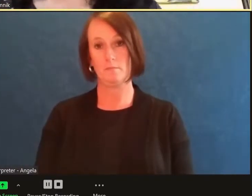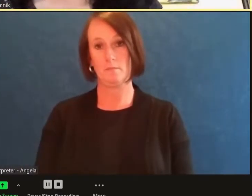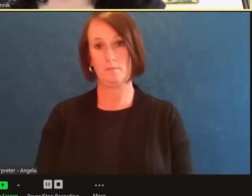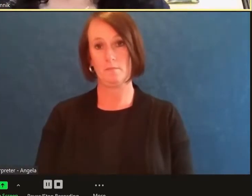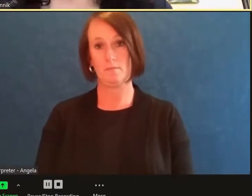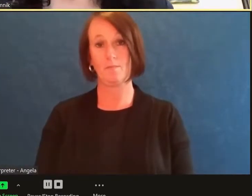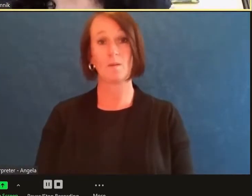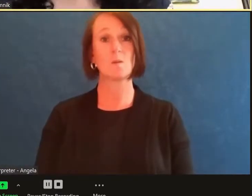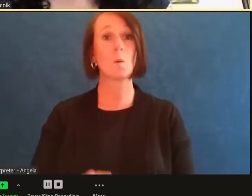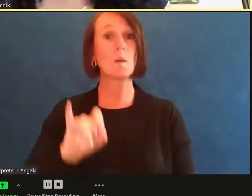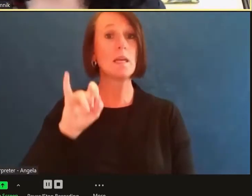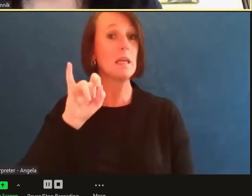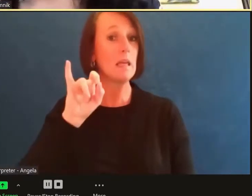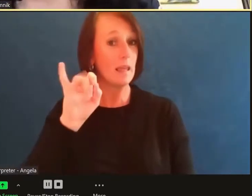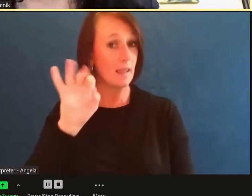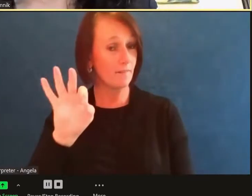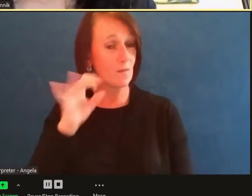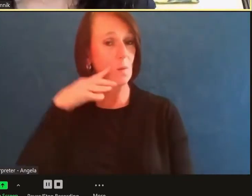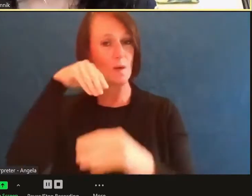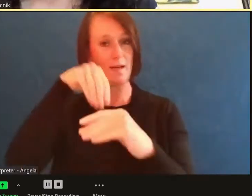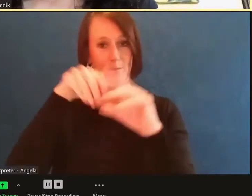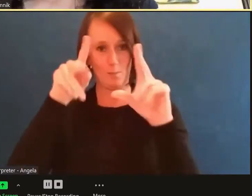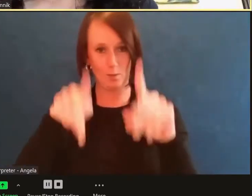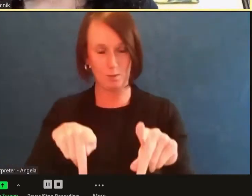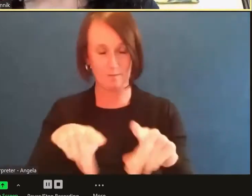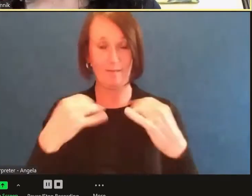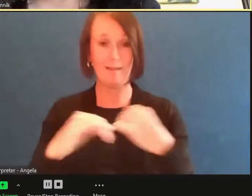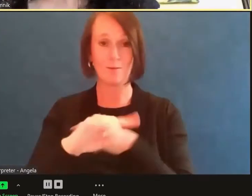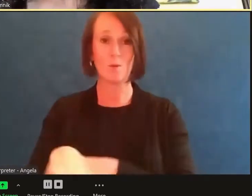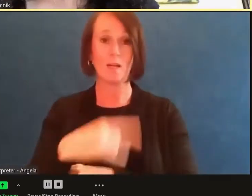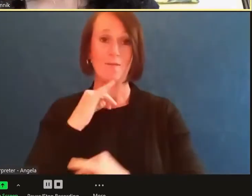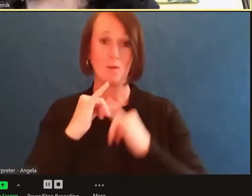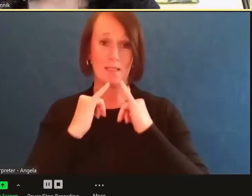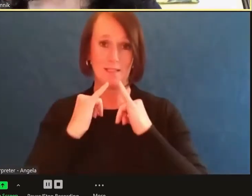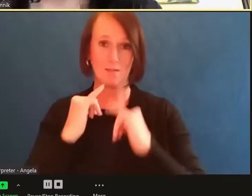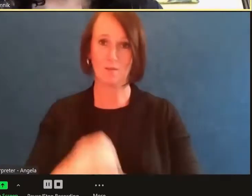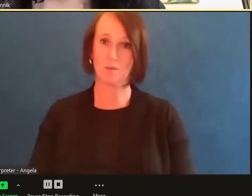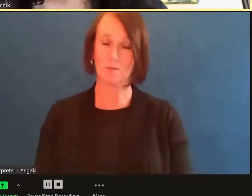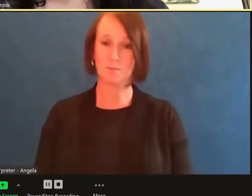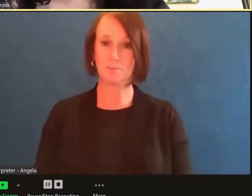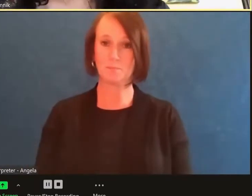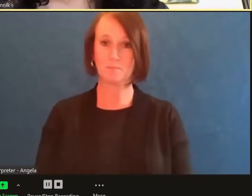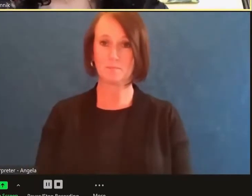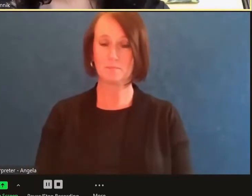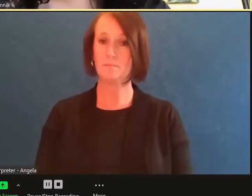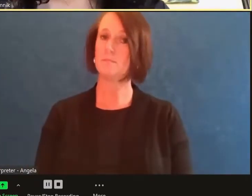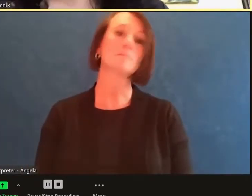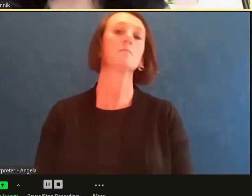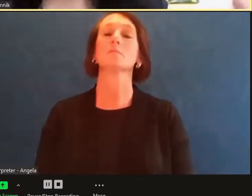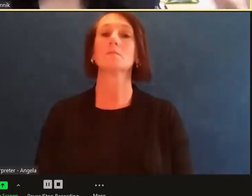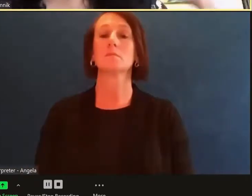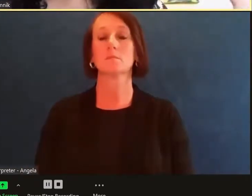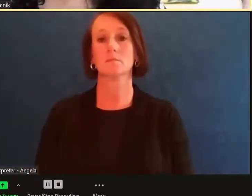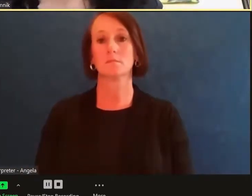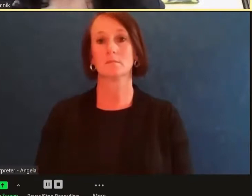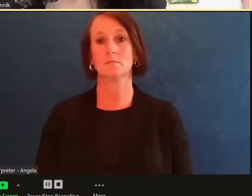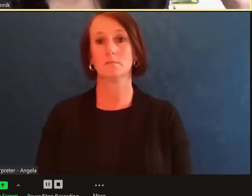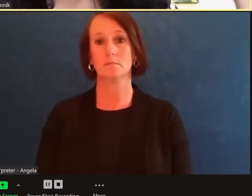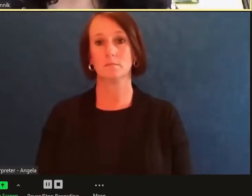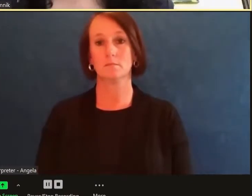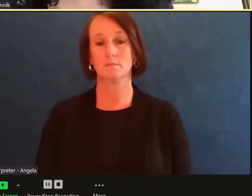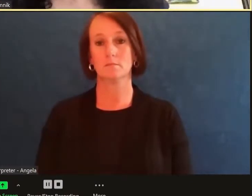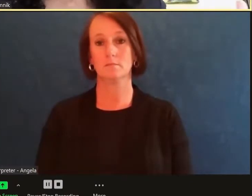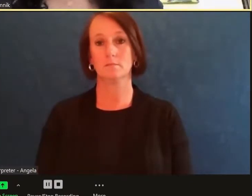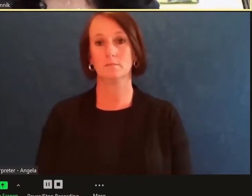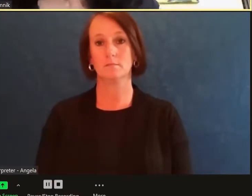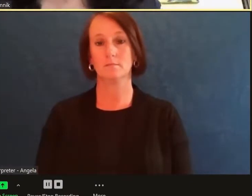Street and today on this interview, the reason that we reached out to you was not about your more